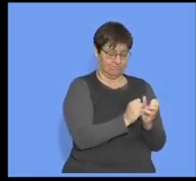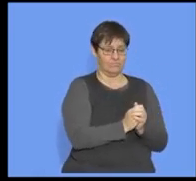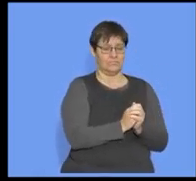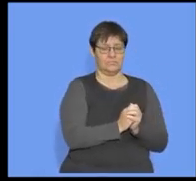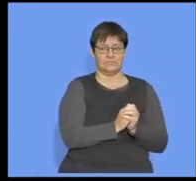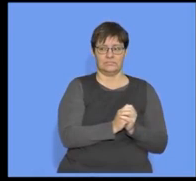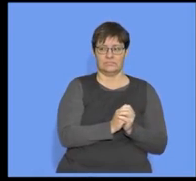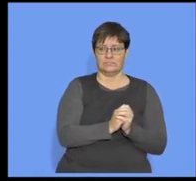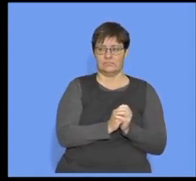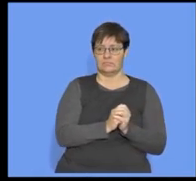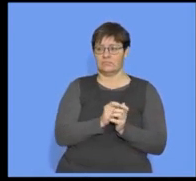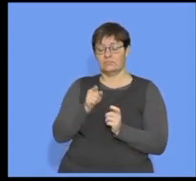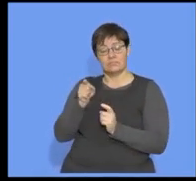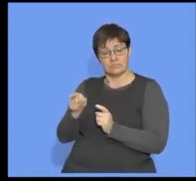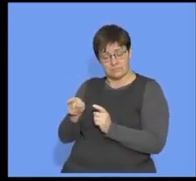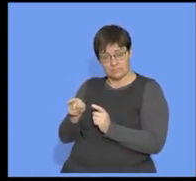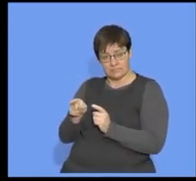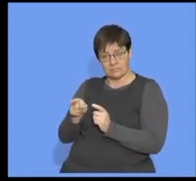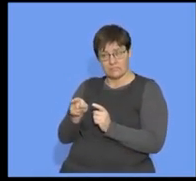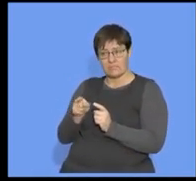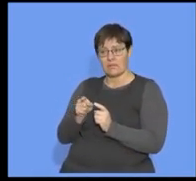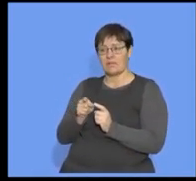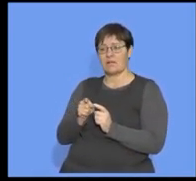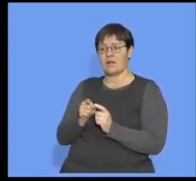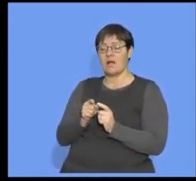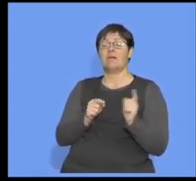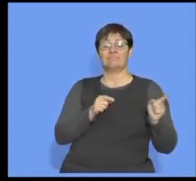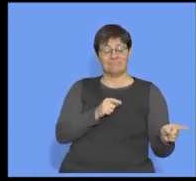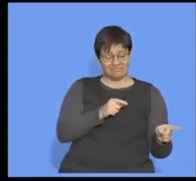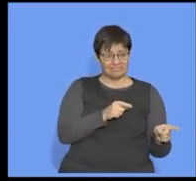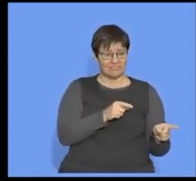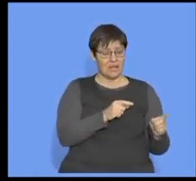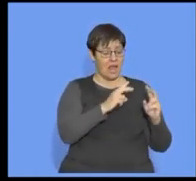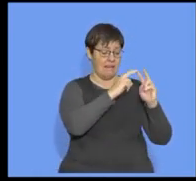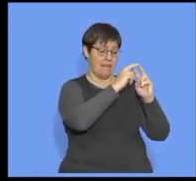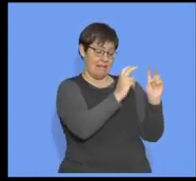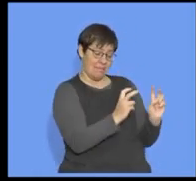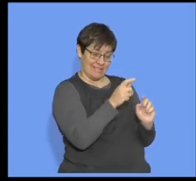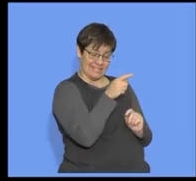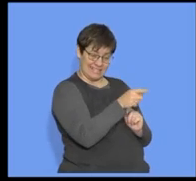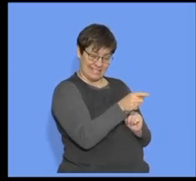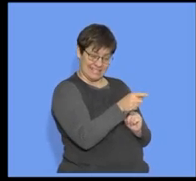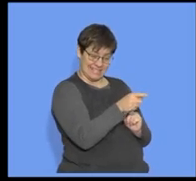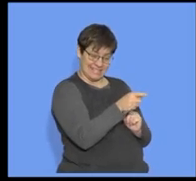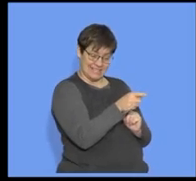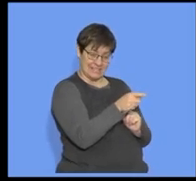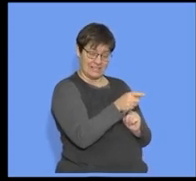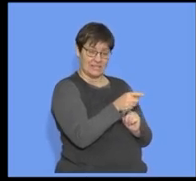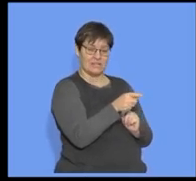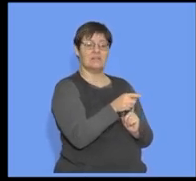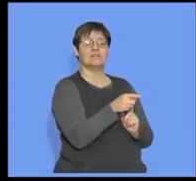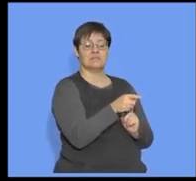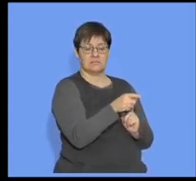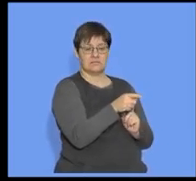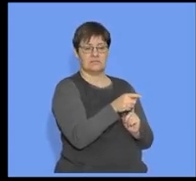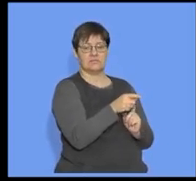contract. And then the suspensory ligaments. That will do what? That